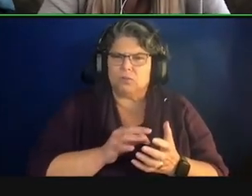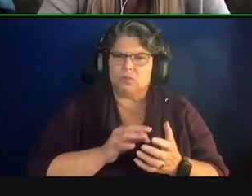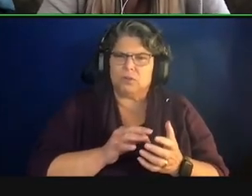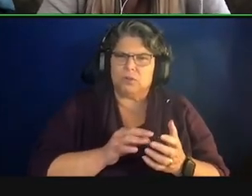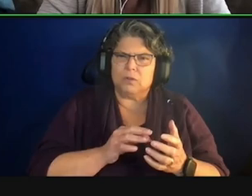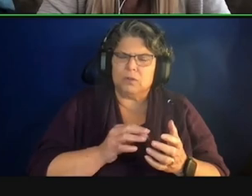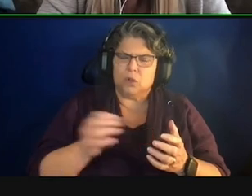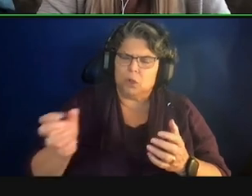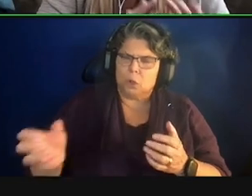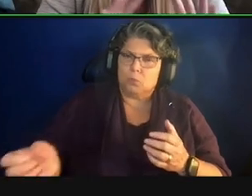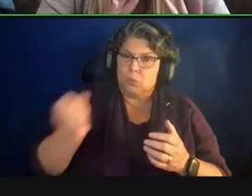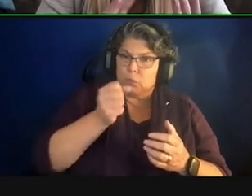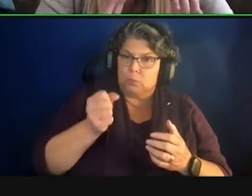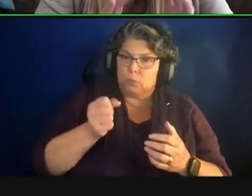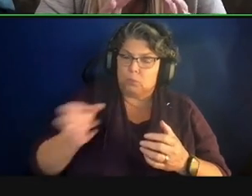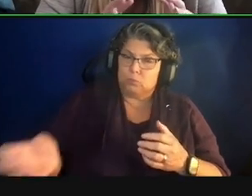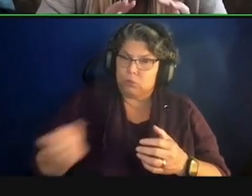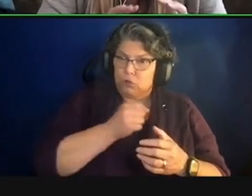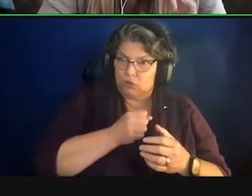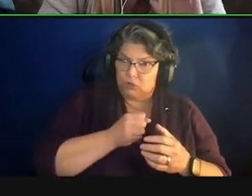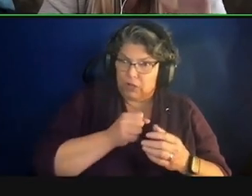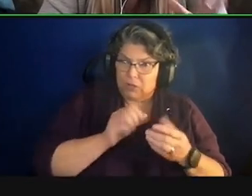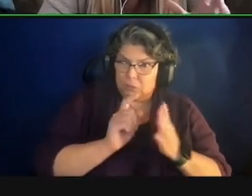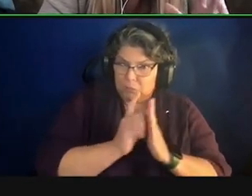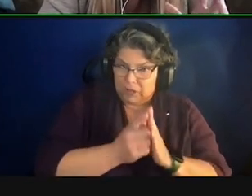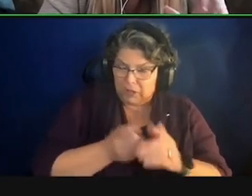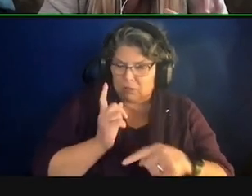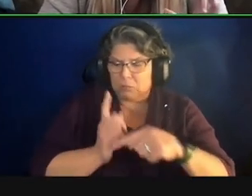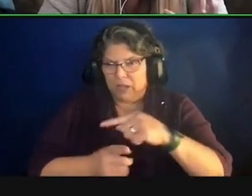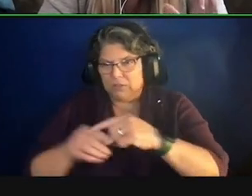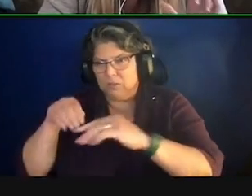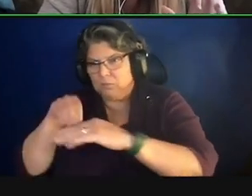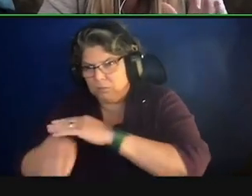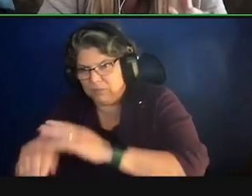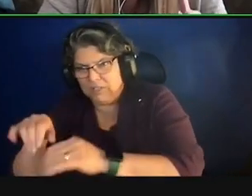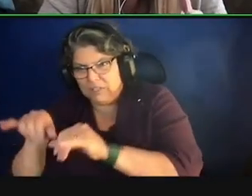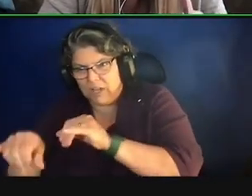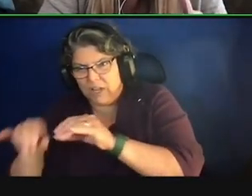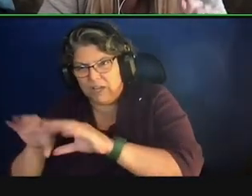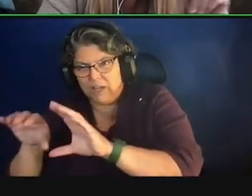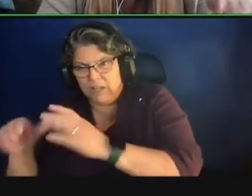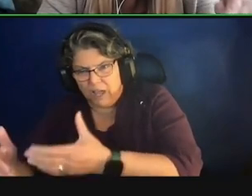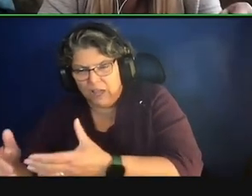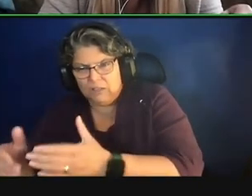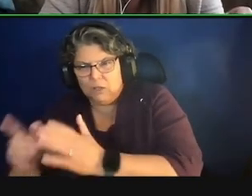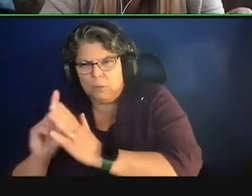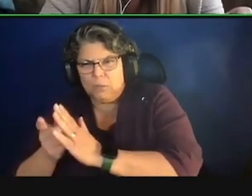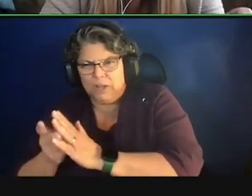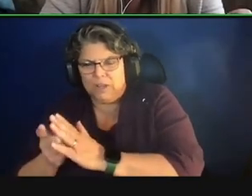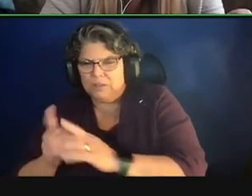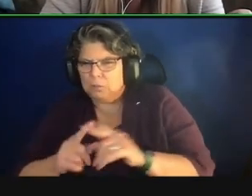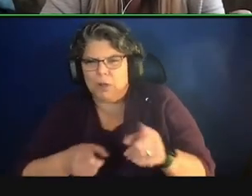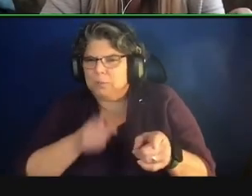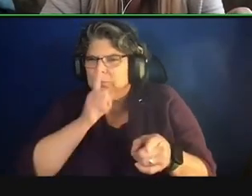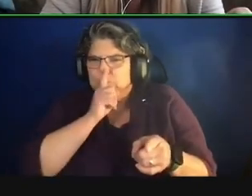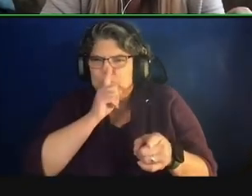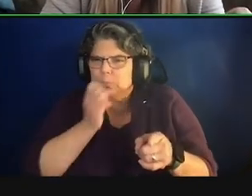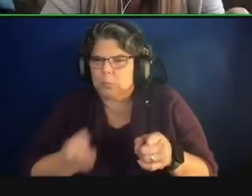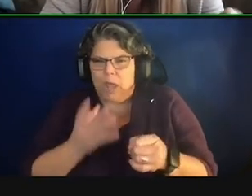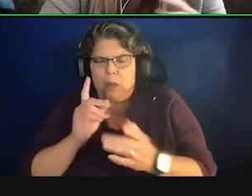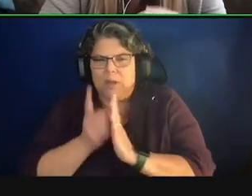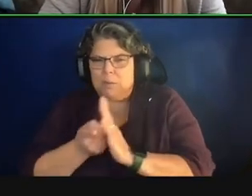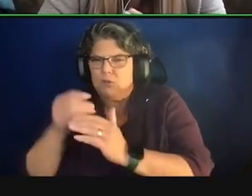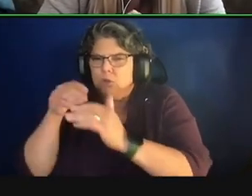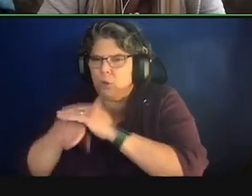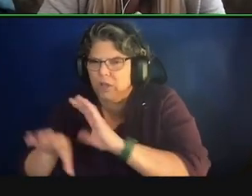and pull-out minutes, but it doesn't specify how many minutes that teacher is going to be going into the classroom to visit that